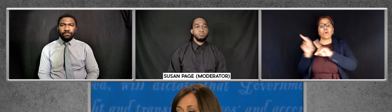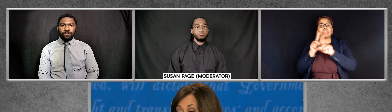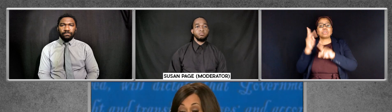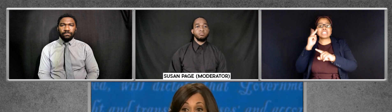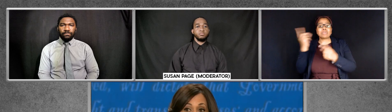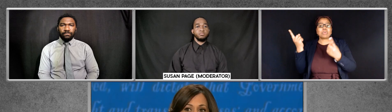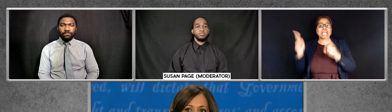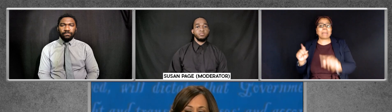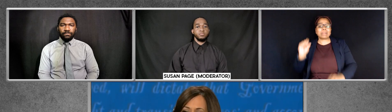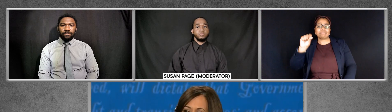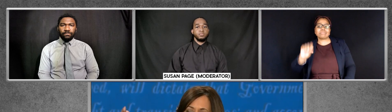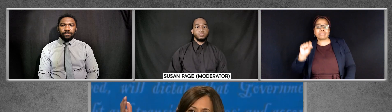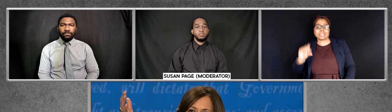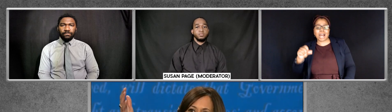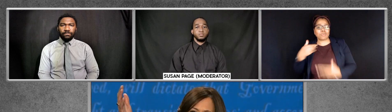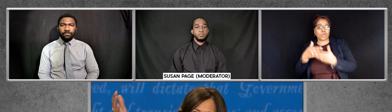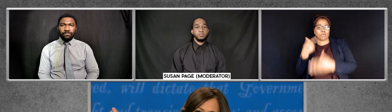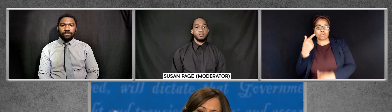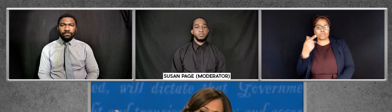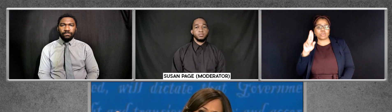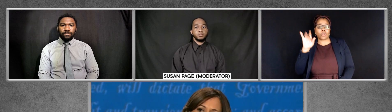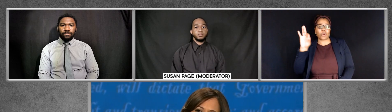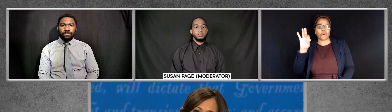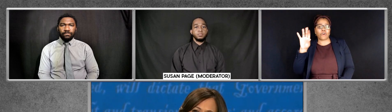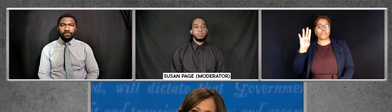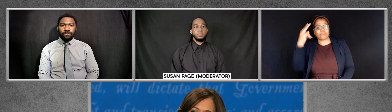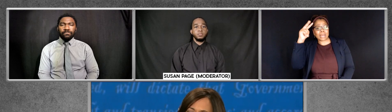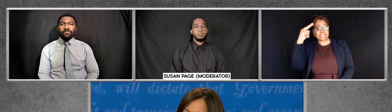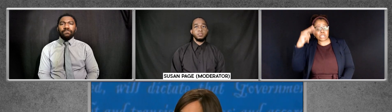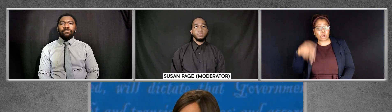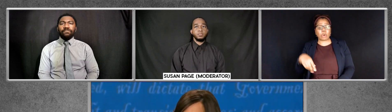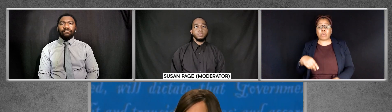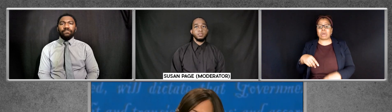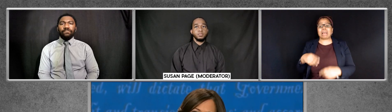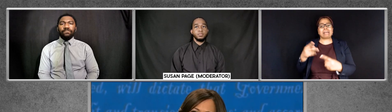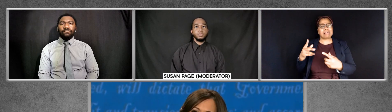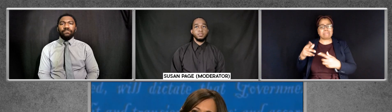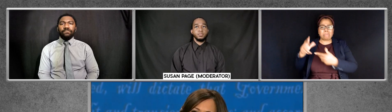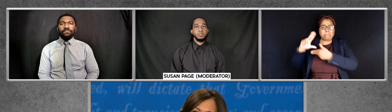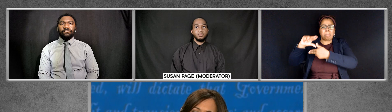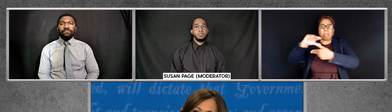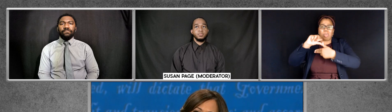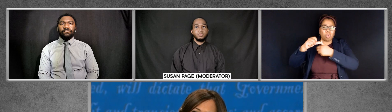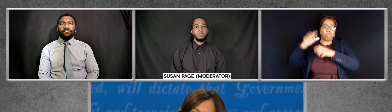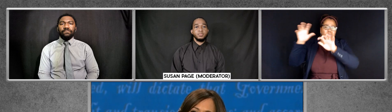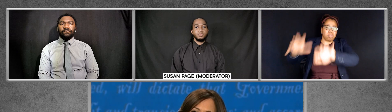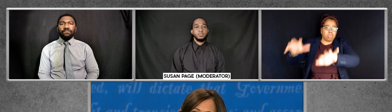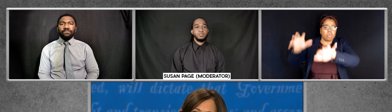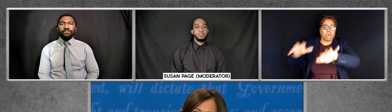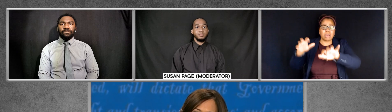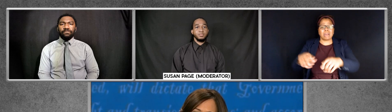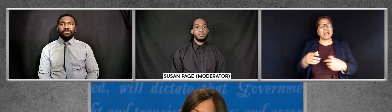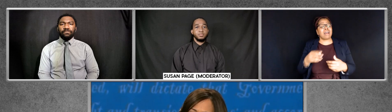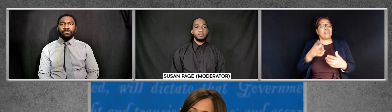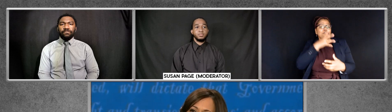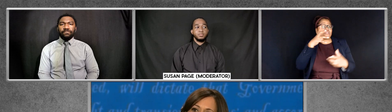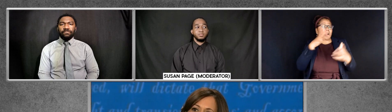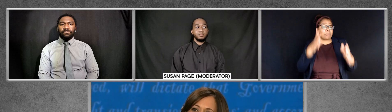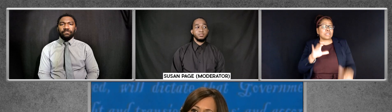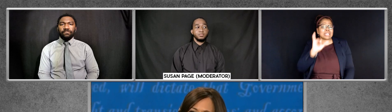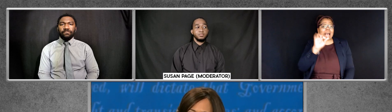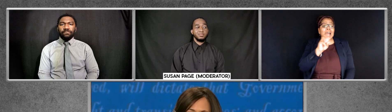storms. Joe has seen and talked with the farmers in Iowa, whose entire crops have been destroyed because of floods. And